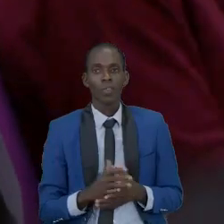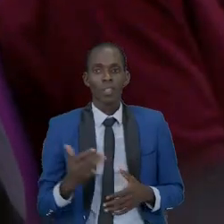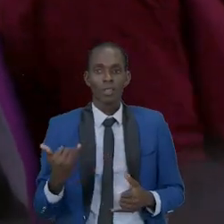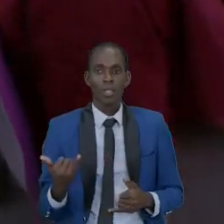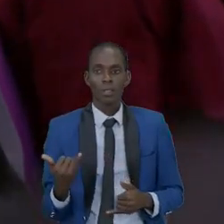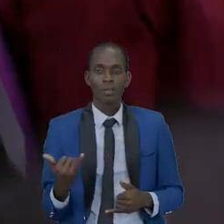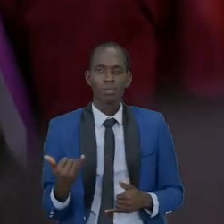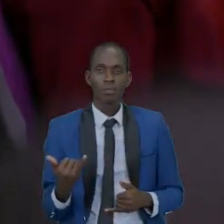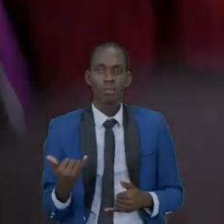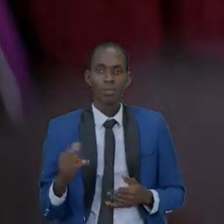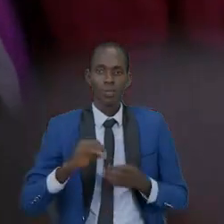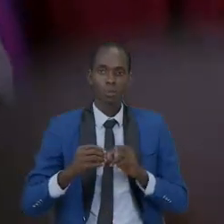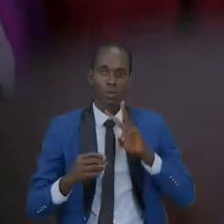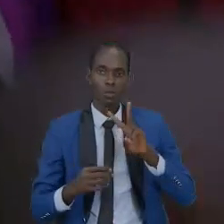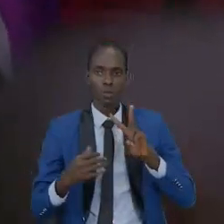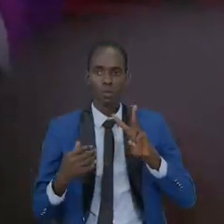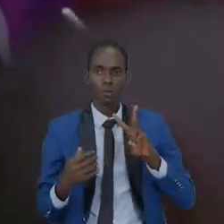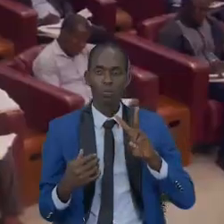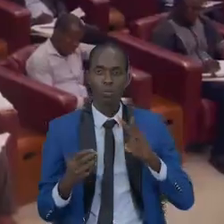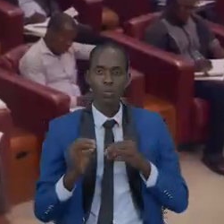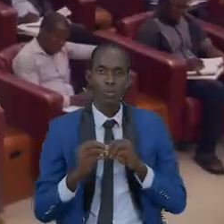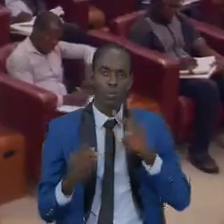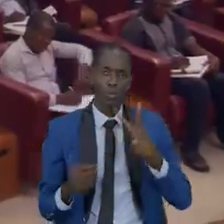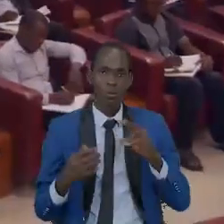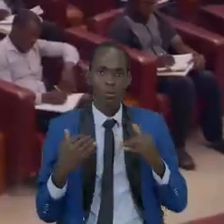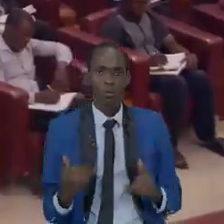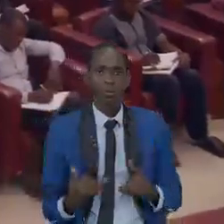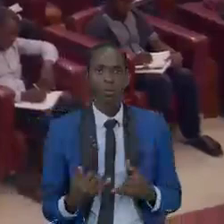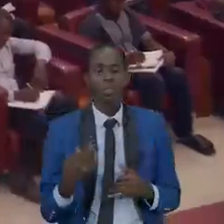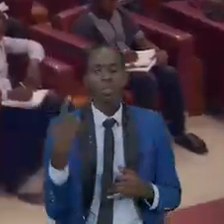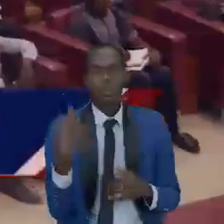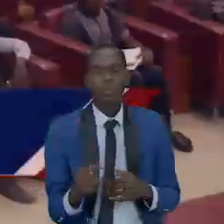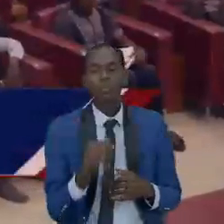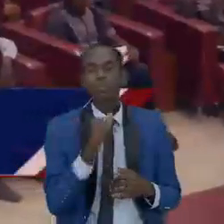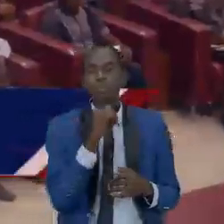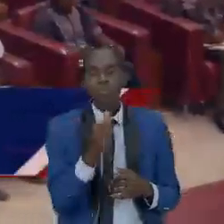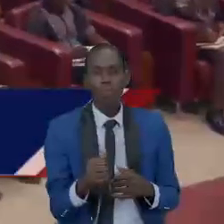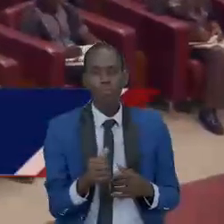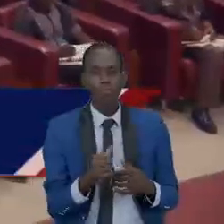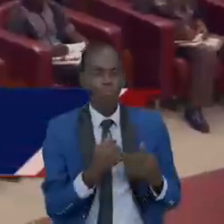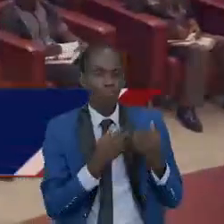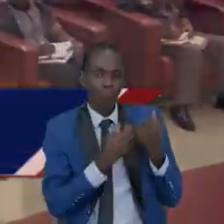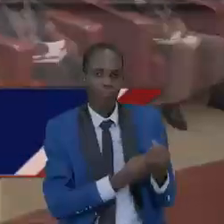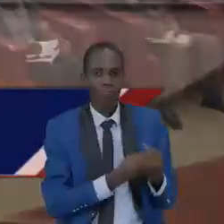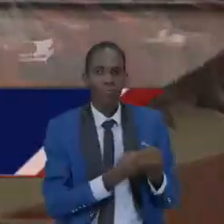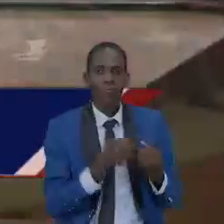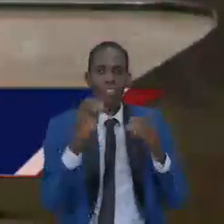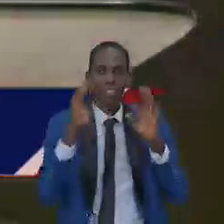number two there. Number two there, we're looking at incorrigible teachers who